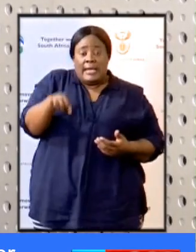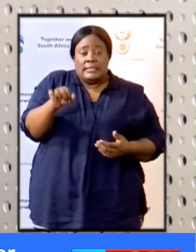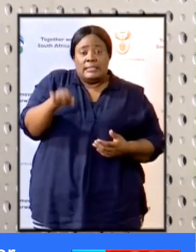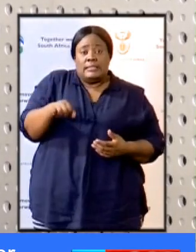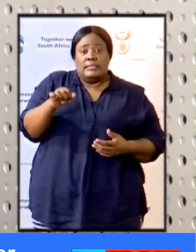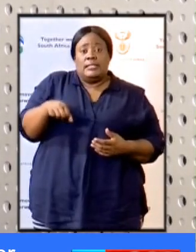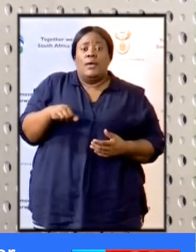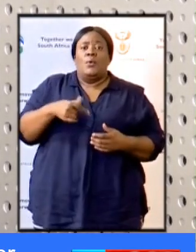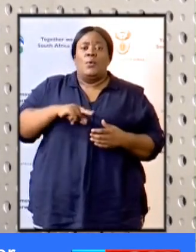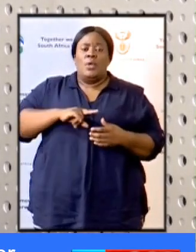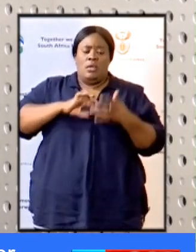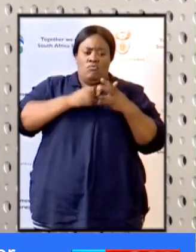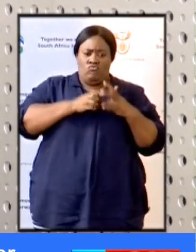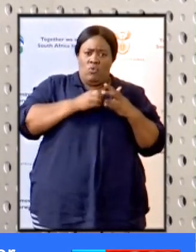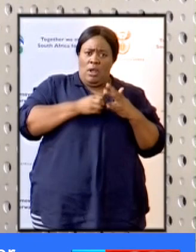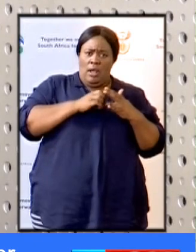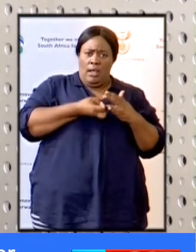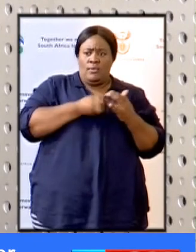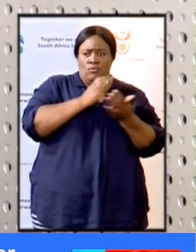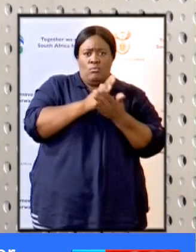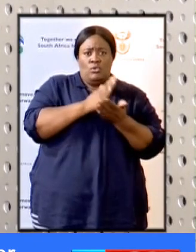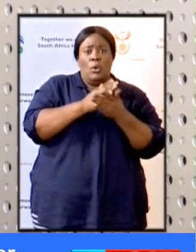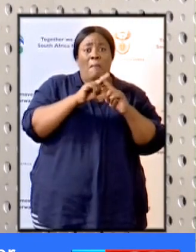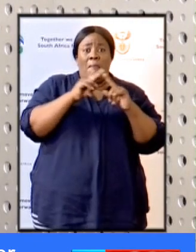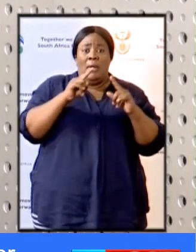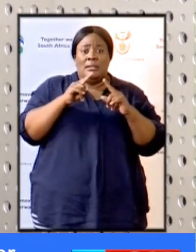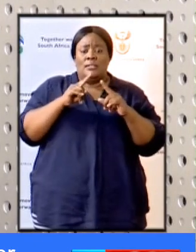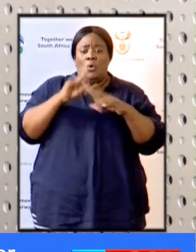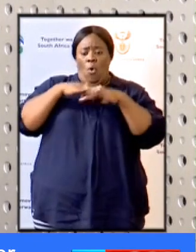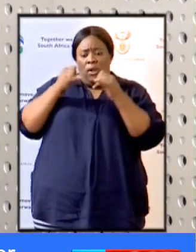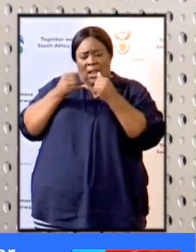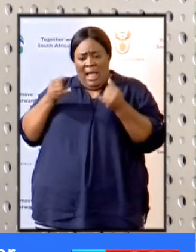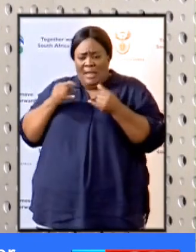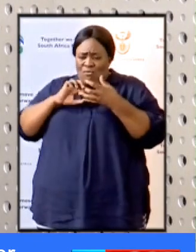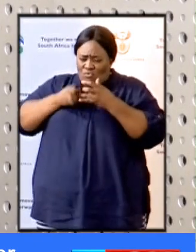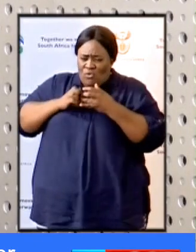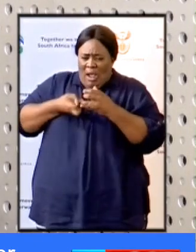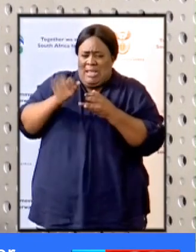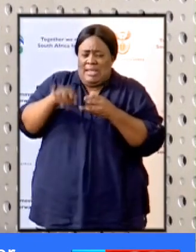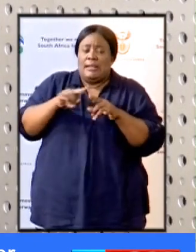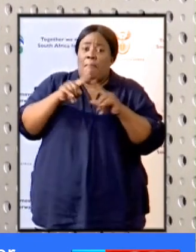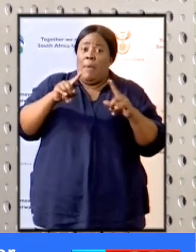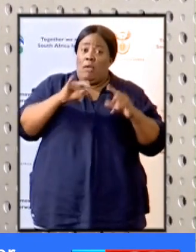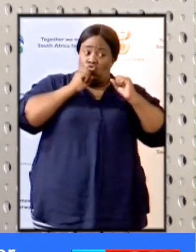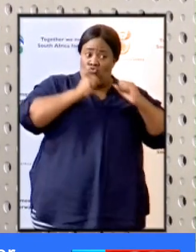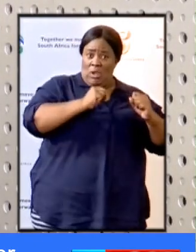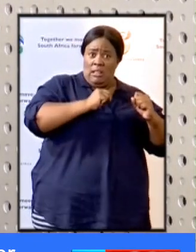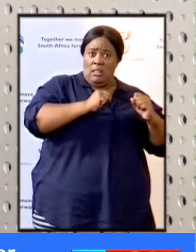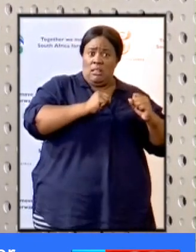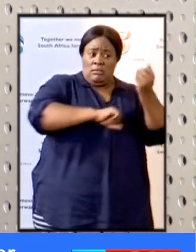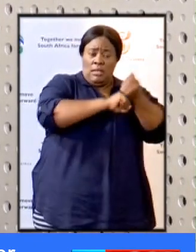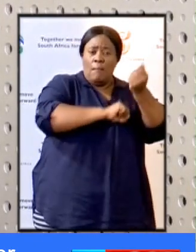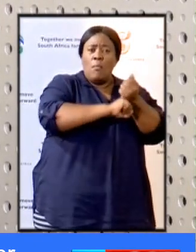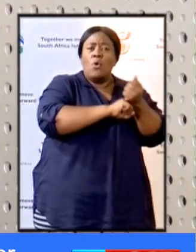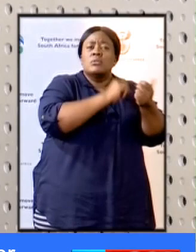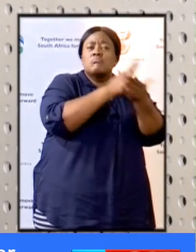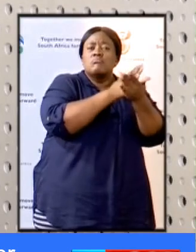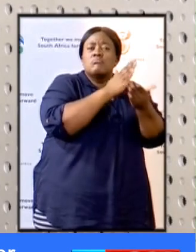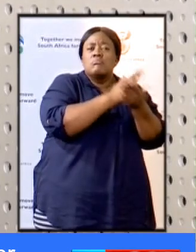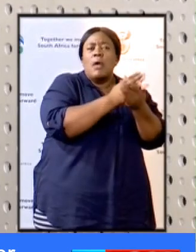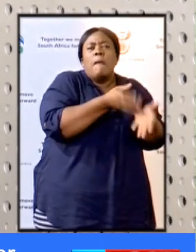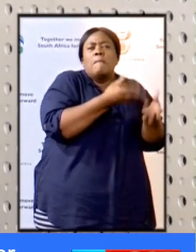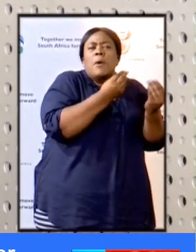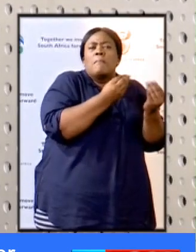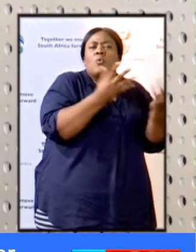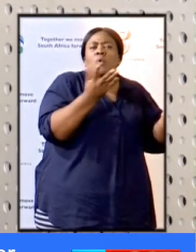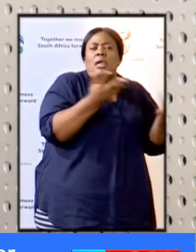fires burning, but the strength is in the classroom. Because even those that schools have been able to access, so we're not